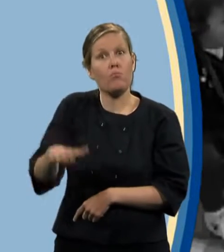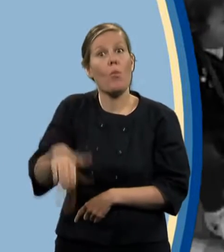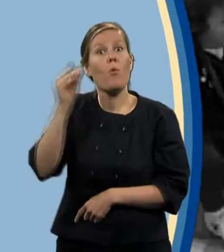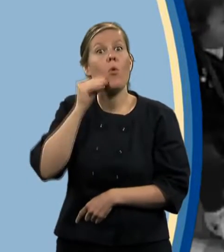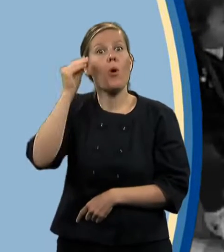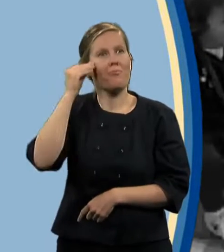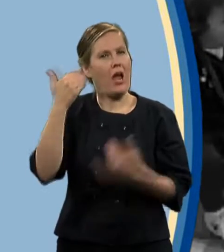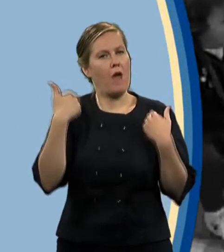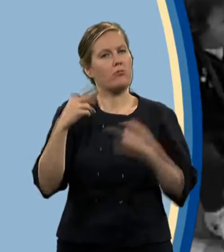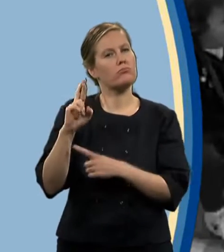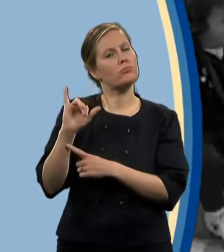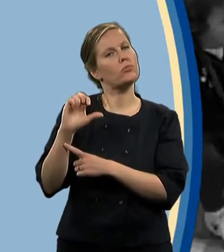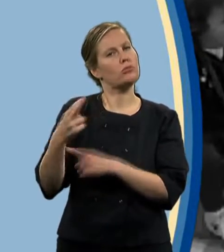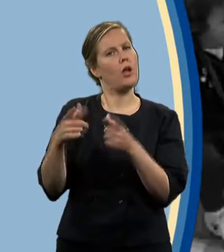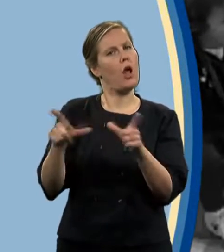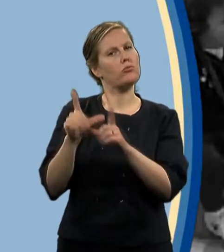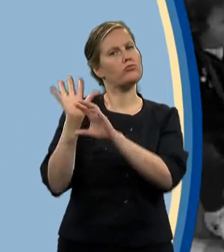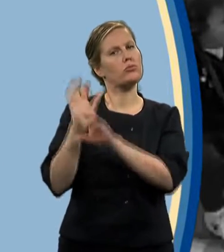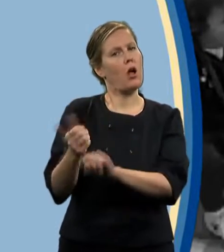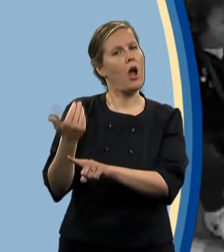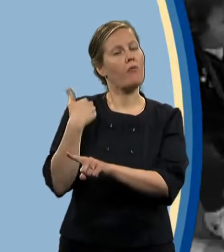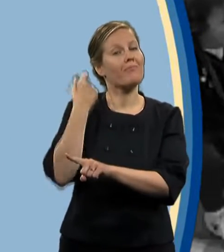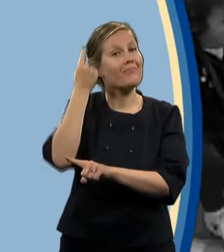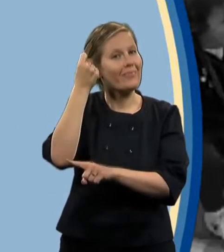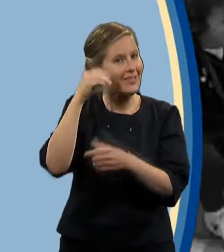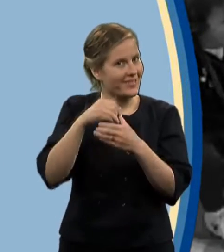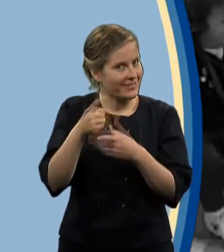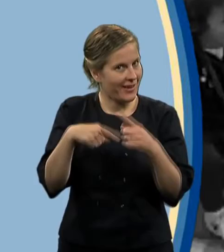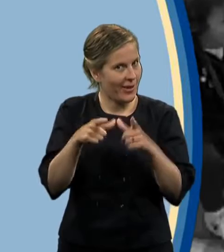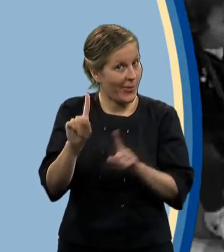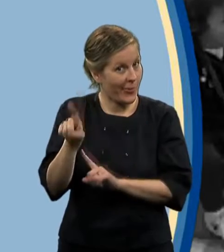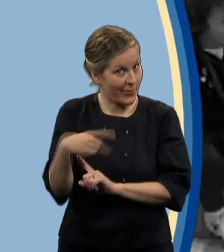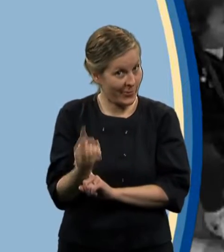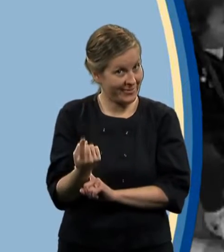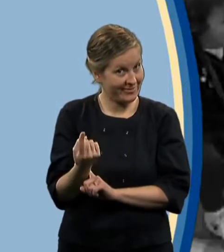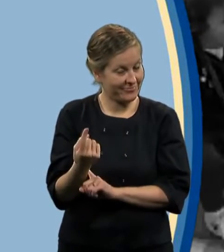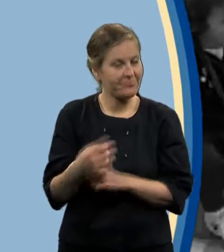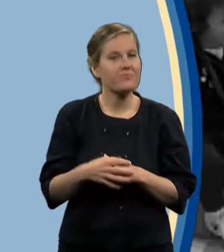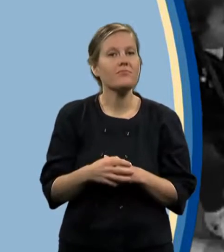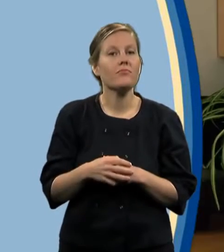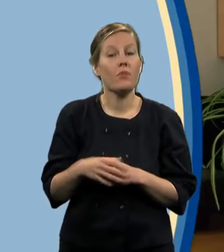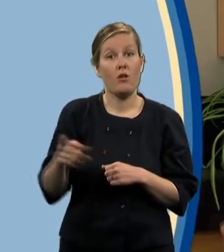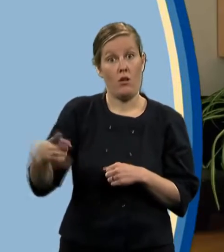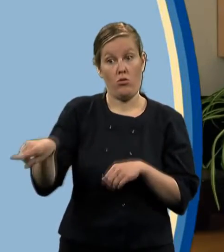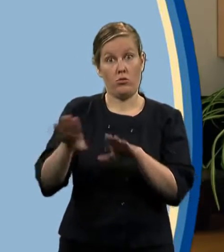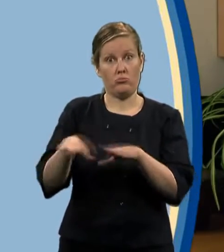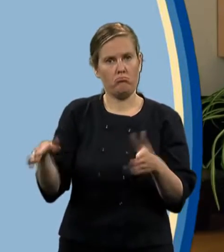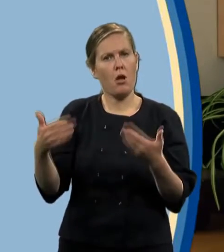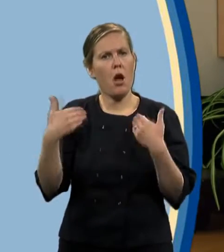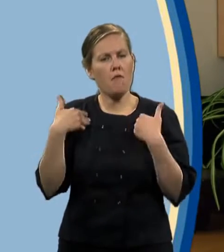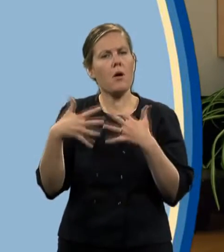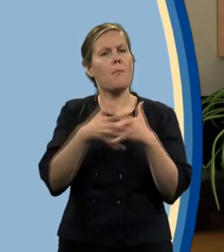they were being raised in homes that had rich language traditions, except that it was in sign language only. These children